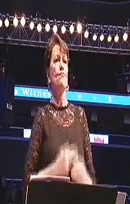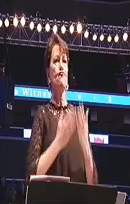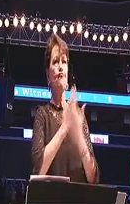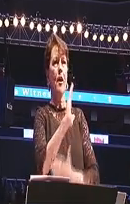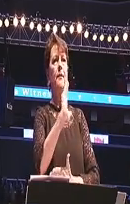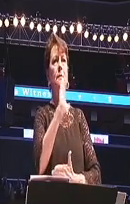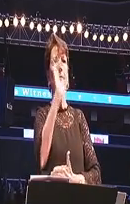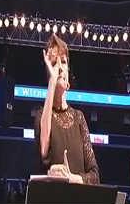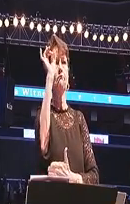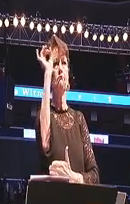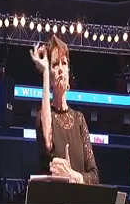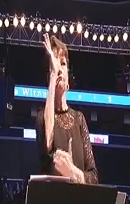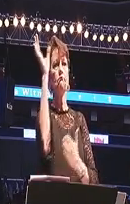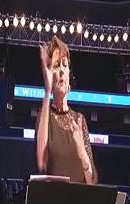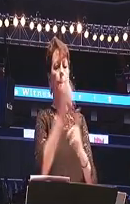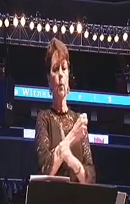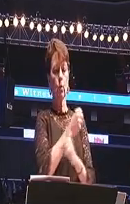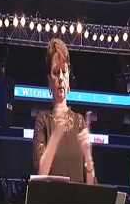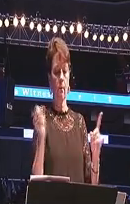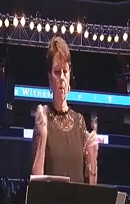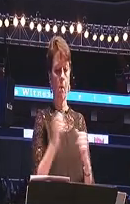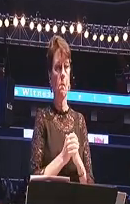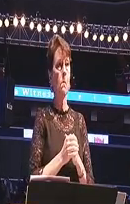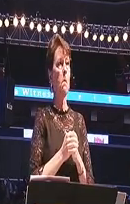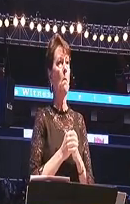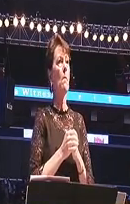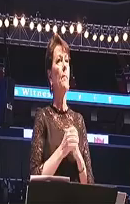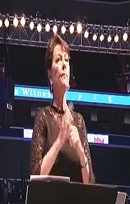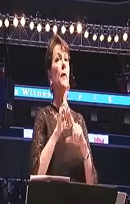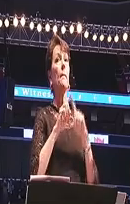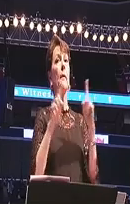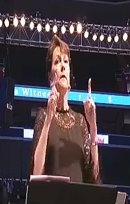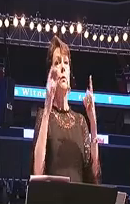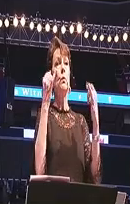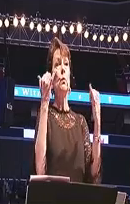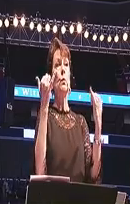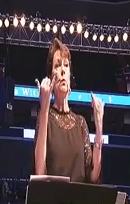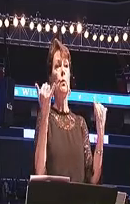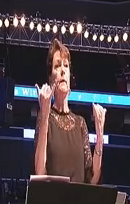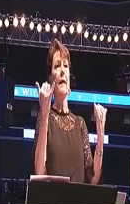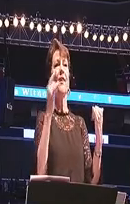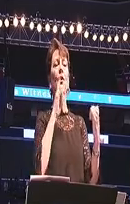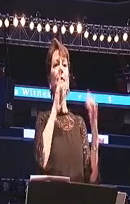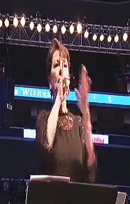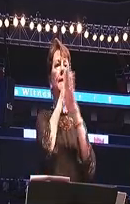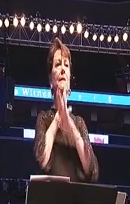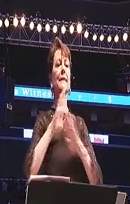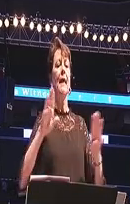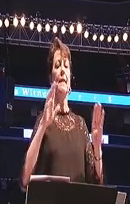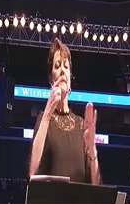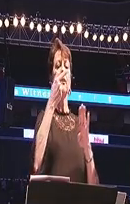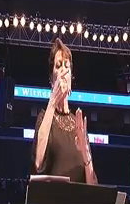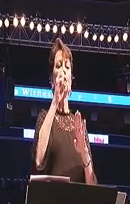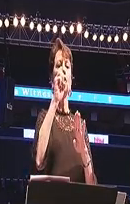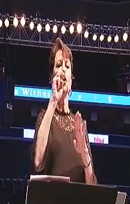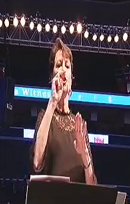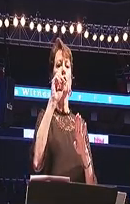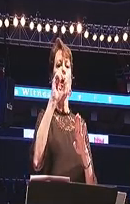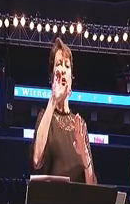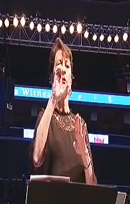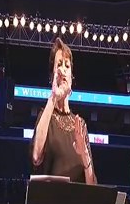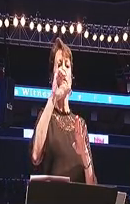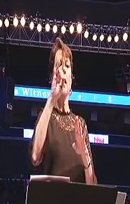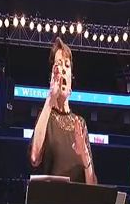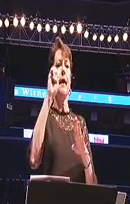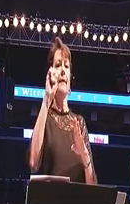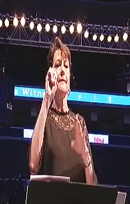abused. But among us today, there is a silent genocide happening. And all of us here today